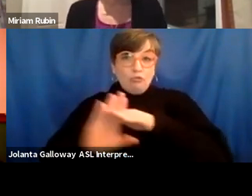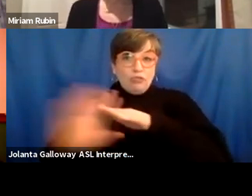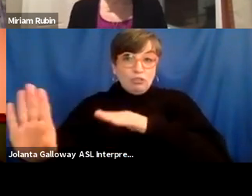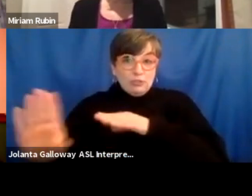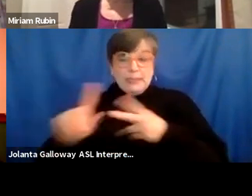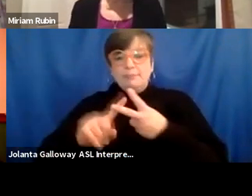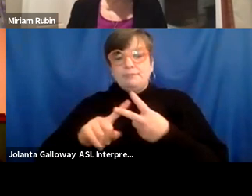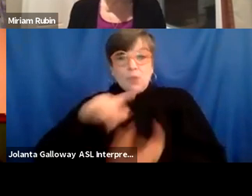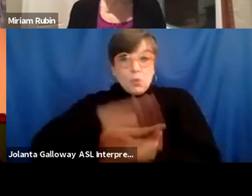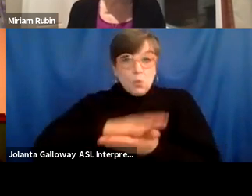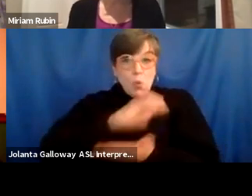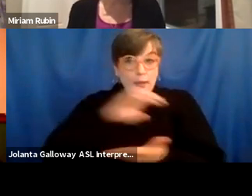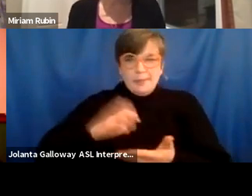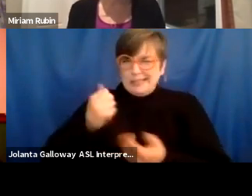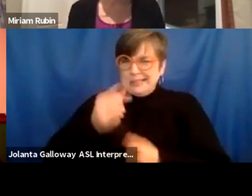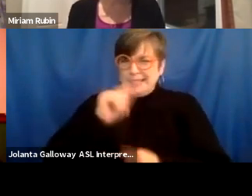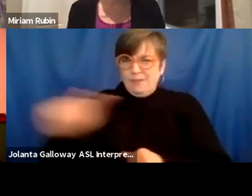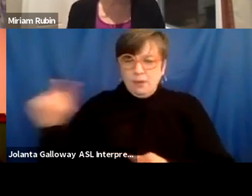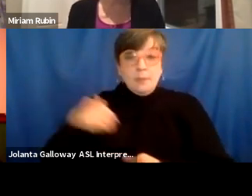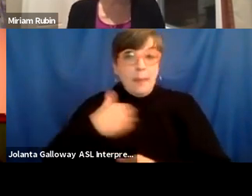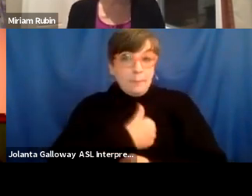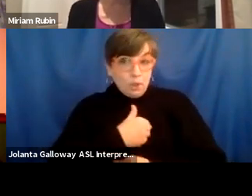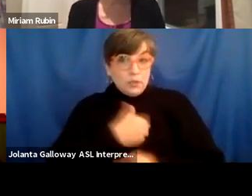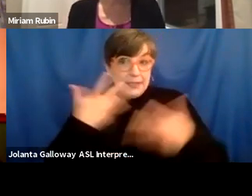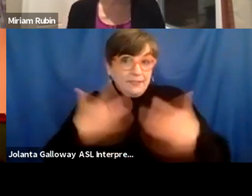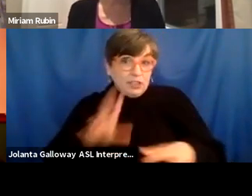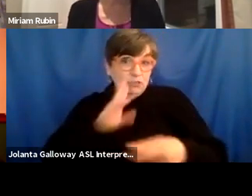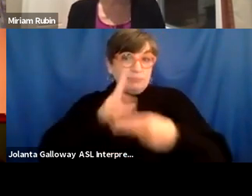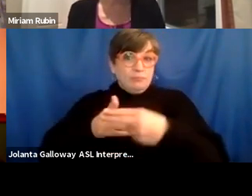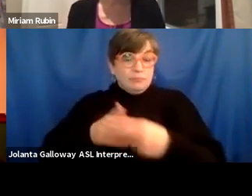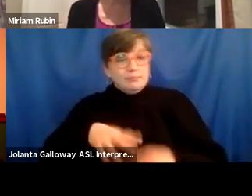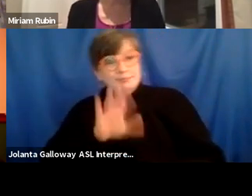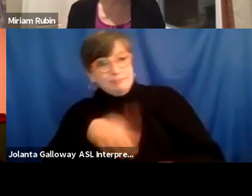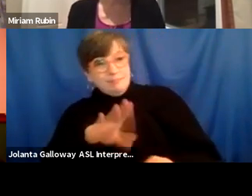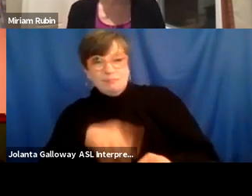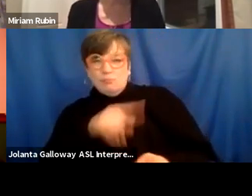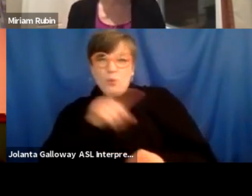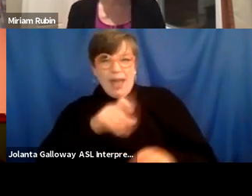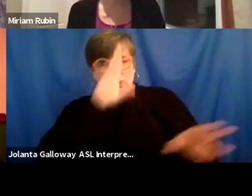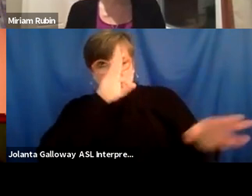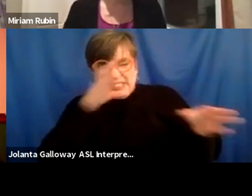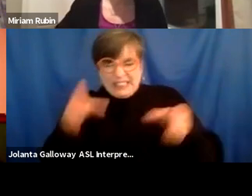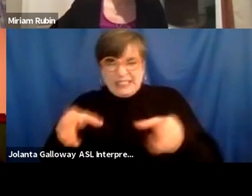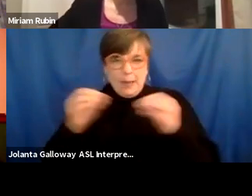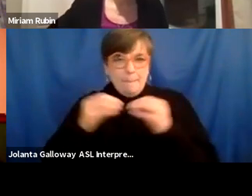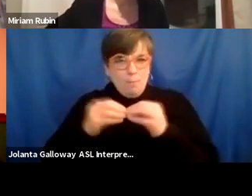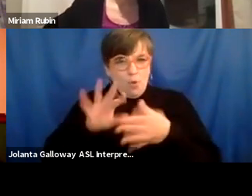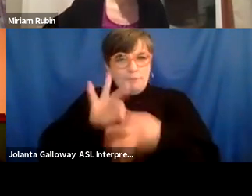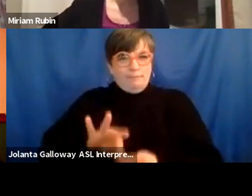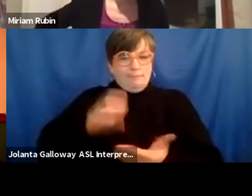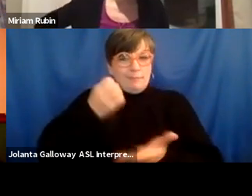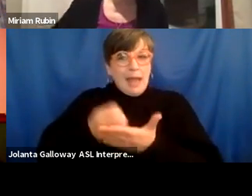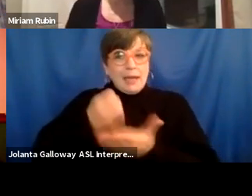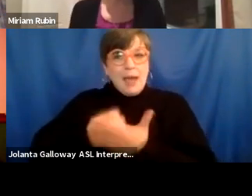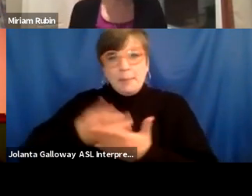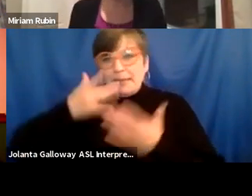school committee from several of the members of our community asking us to take a much sharper focus and economically